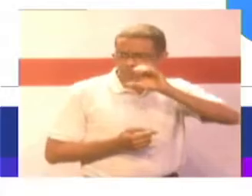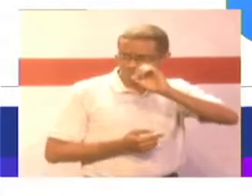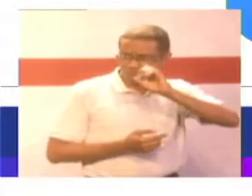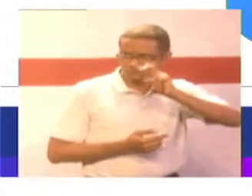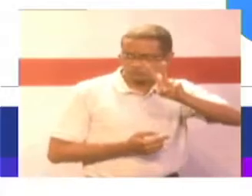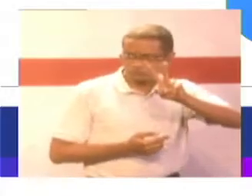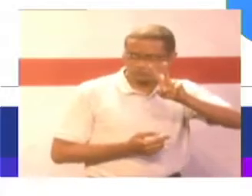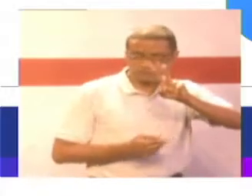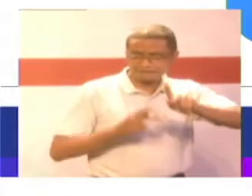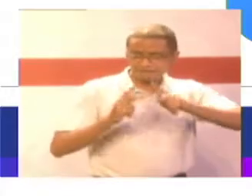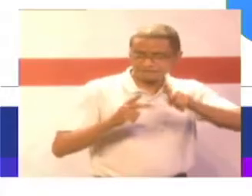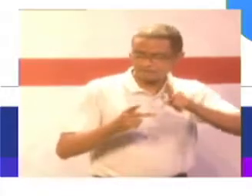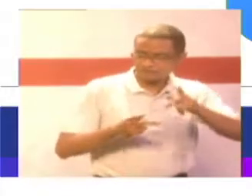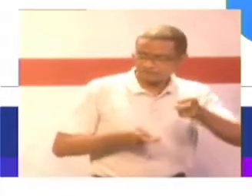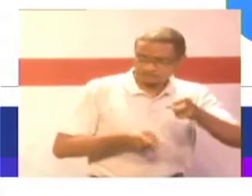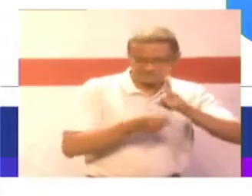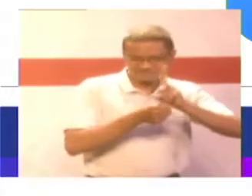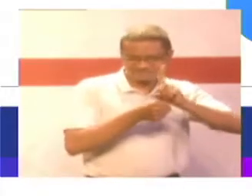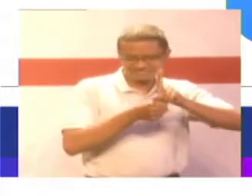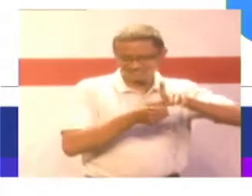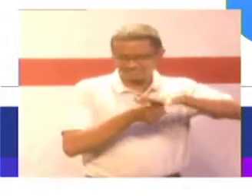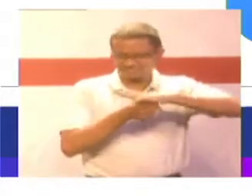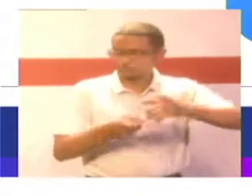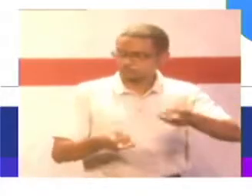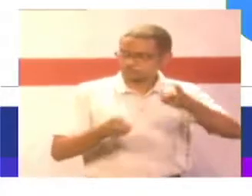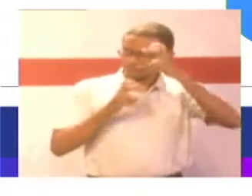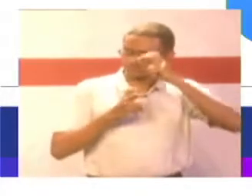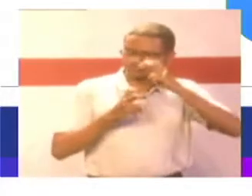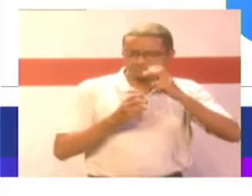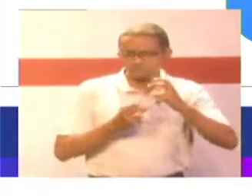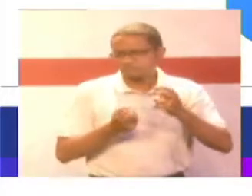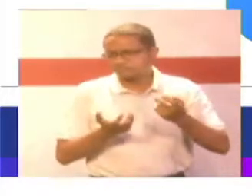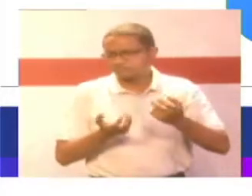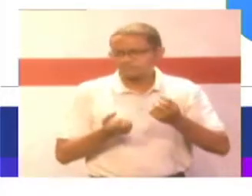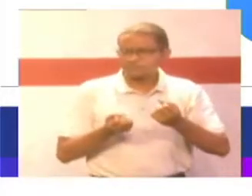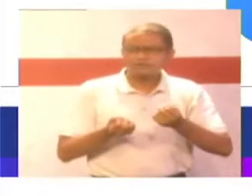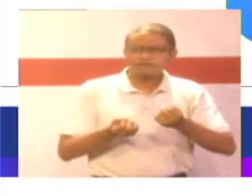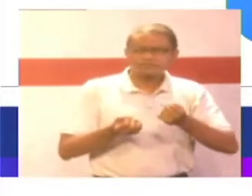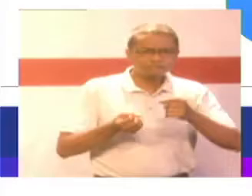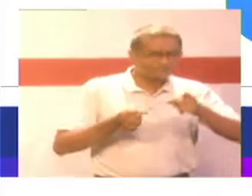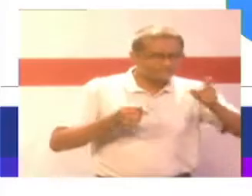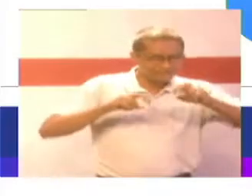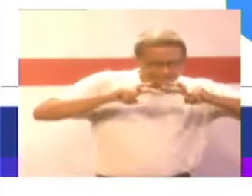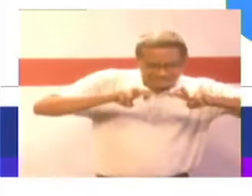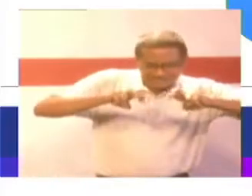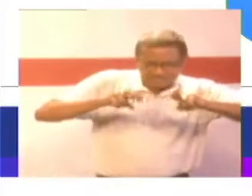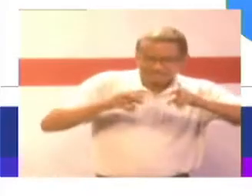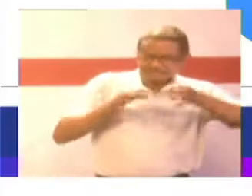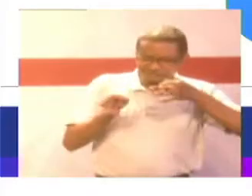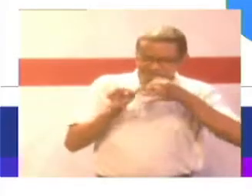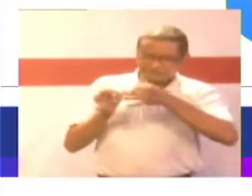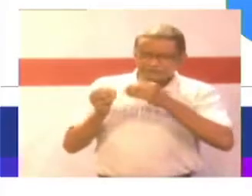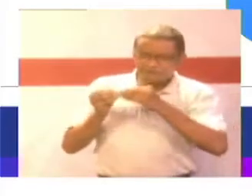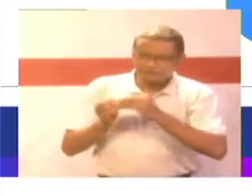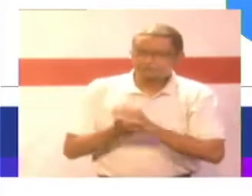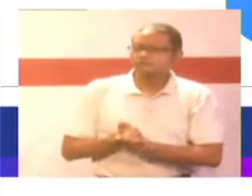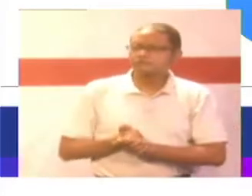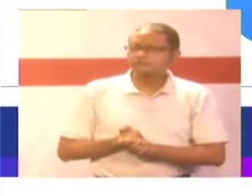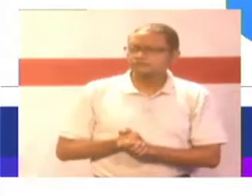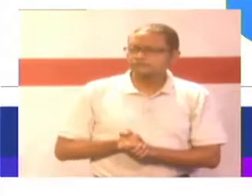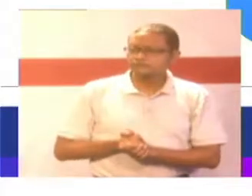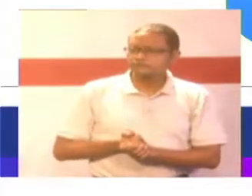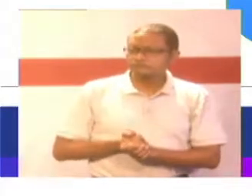Delta cases are currently active? Also, are you able to give a breakdown as to how many of